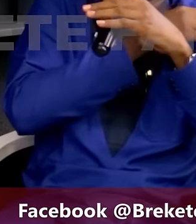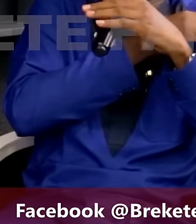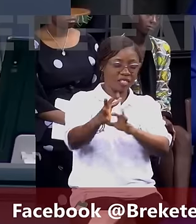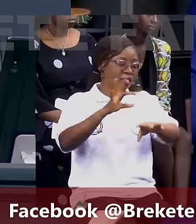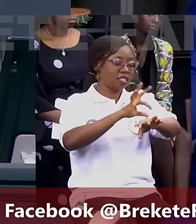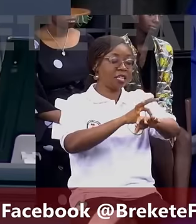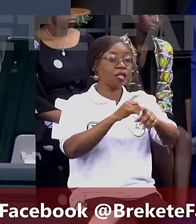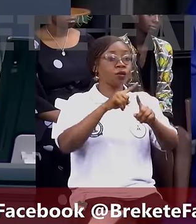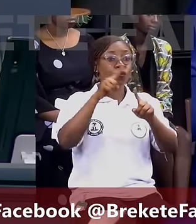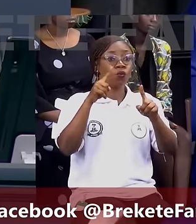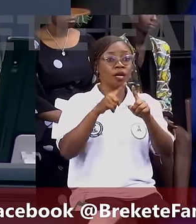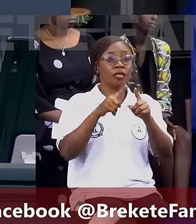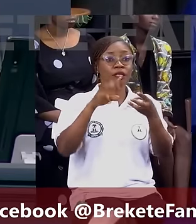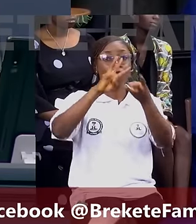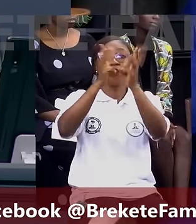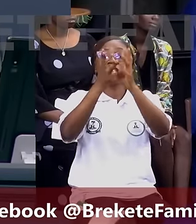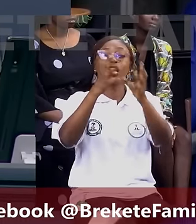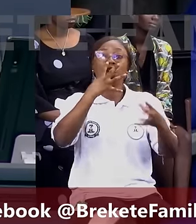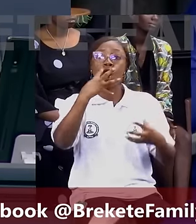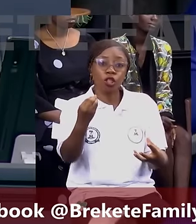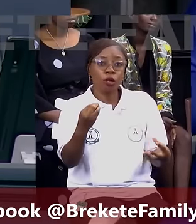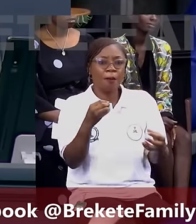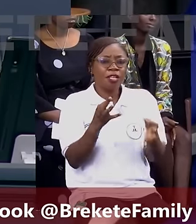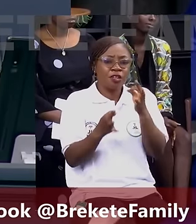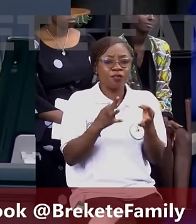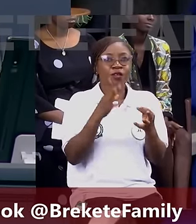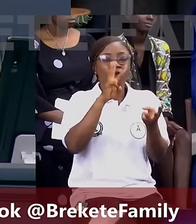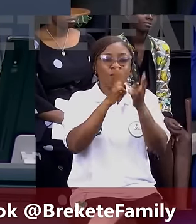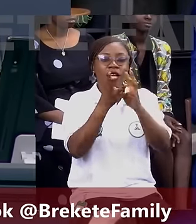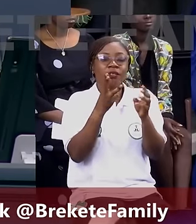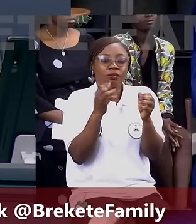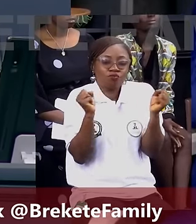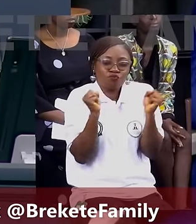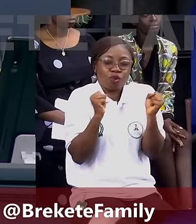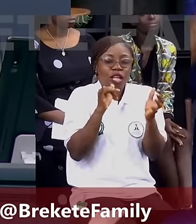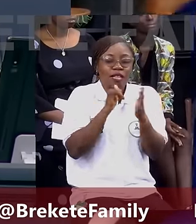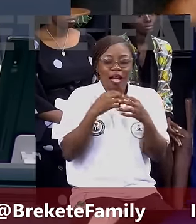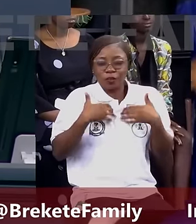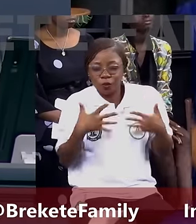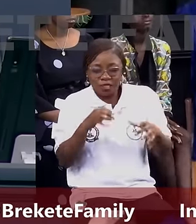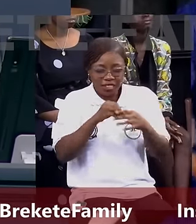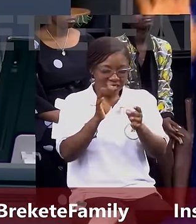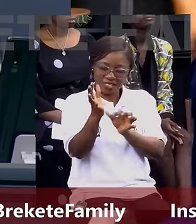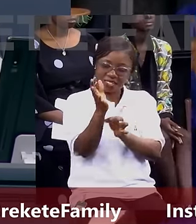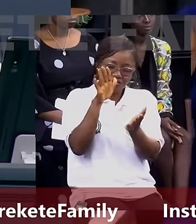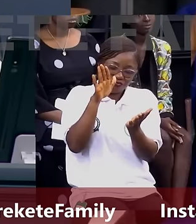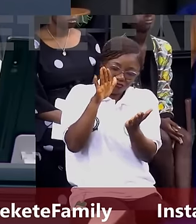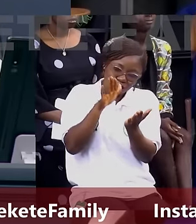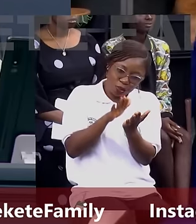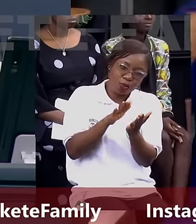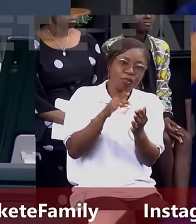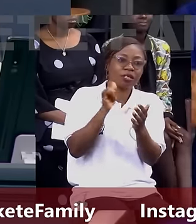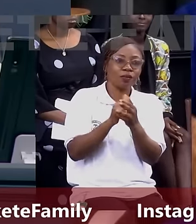the atmosphere is hot. But when the atmosphere is cold, that loss from the skin is reduced. So almost everything will be coming